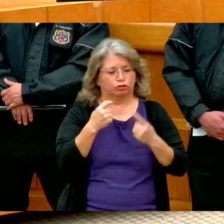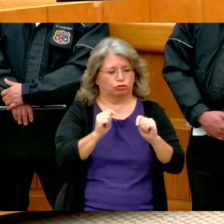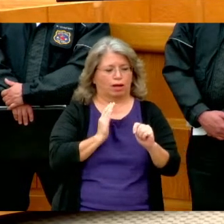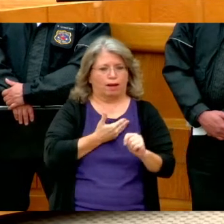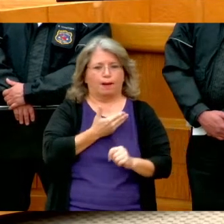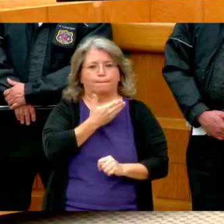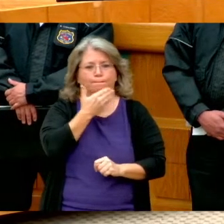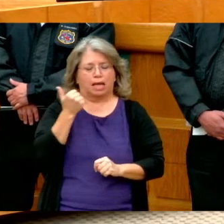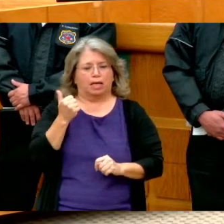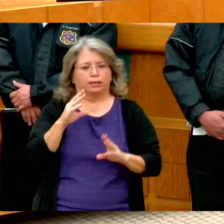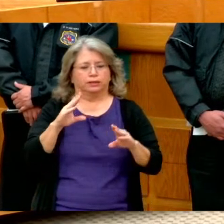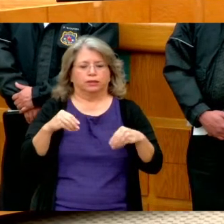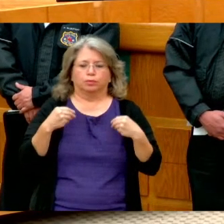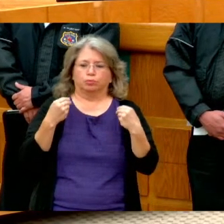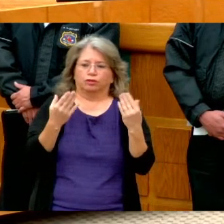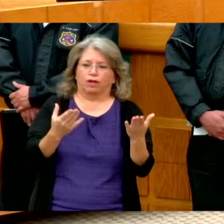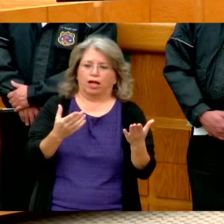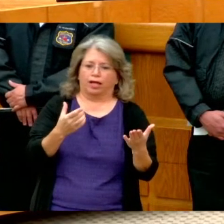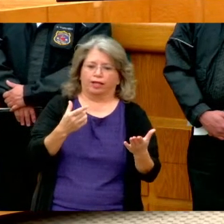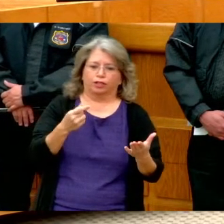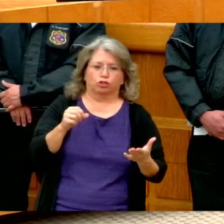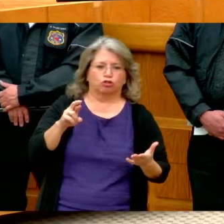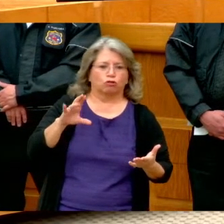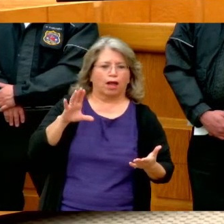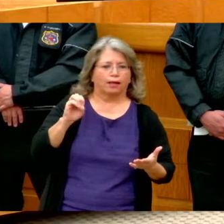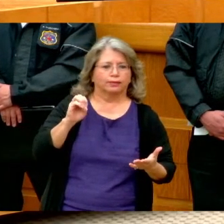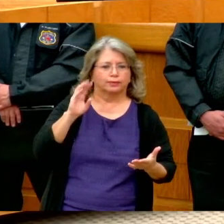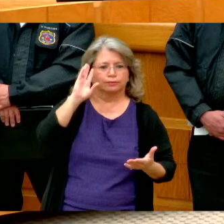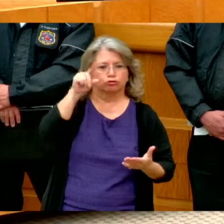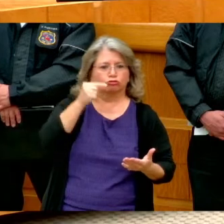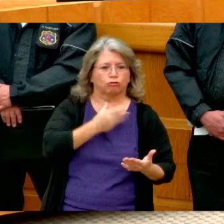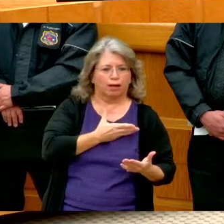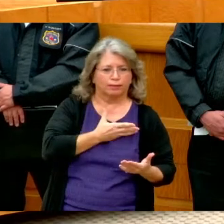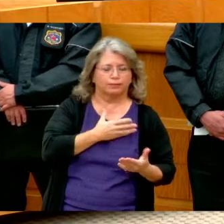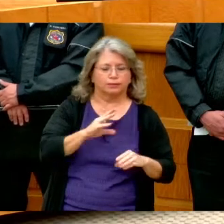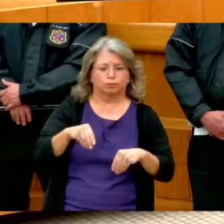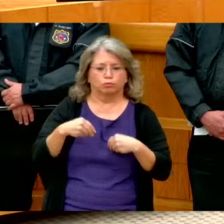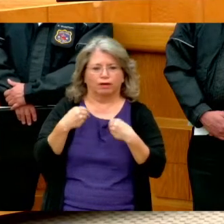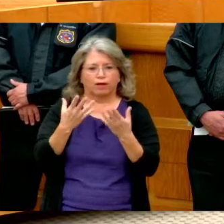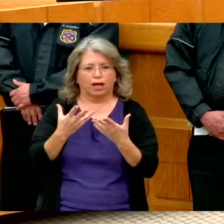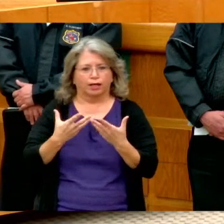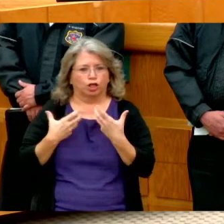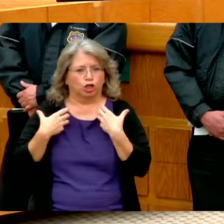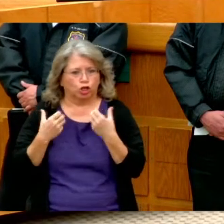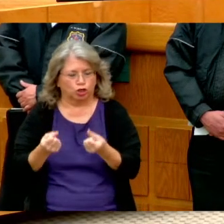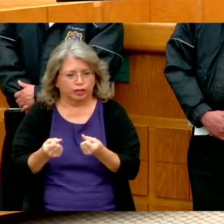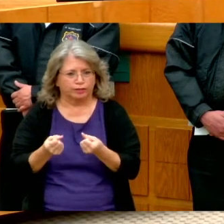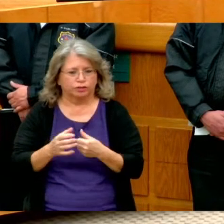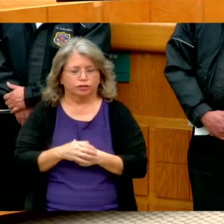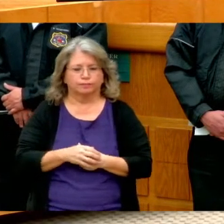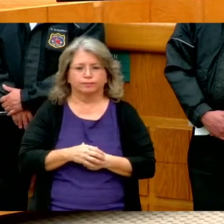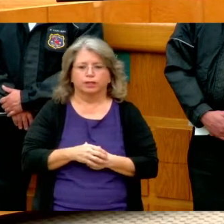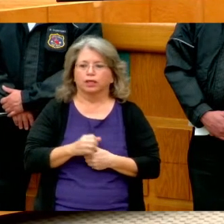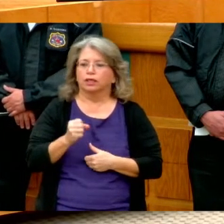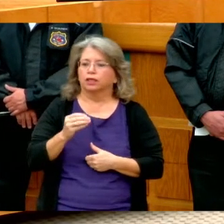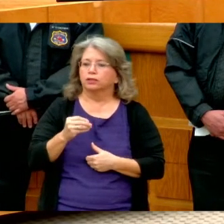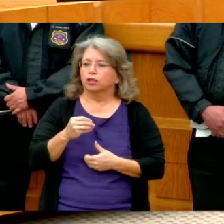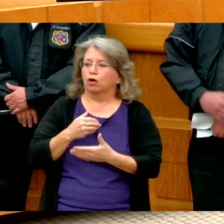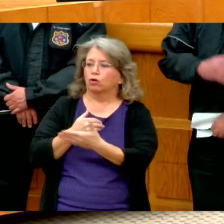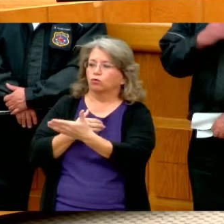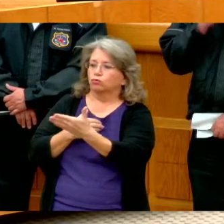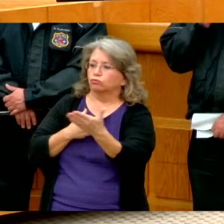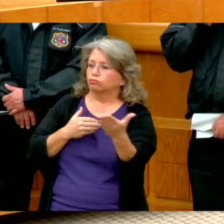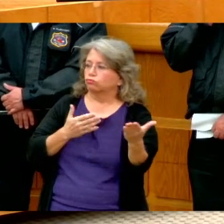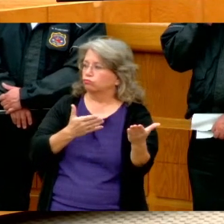grace and the courage to give it. So, what questions can we answer for you today? Let